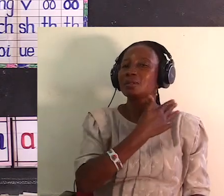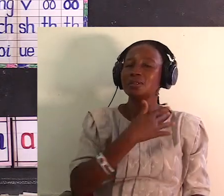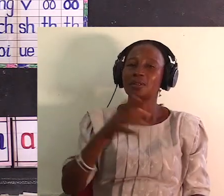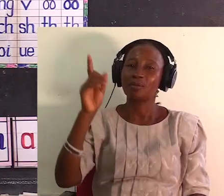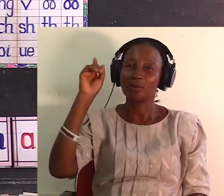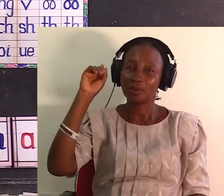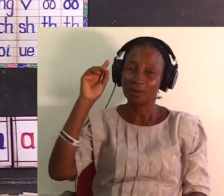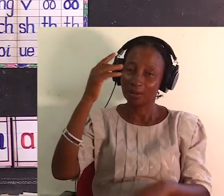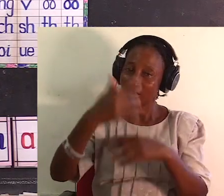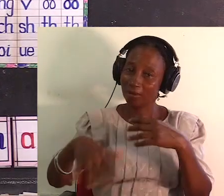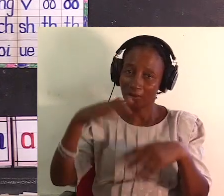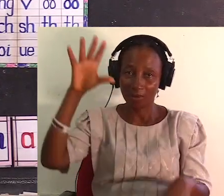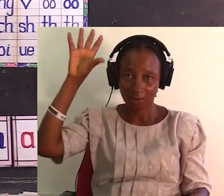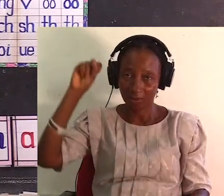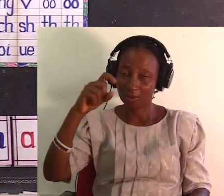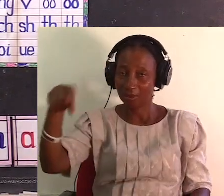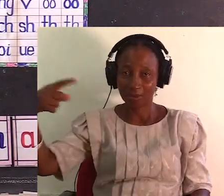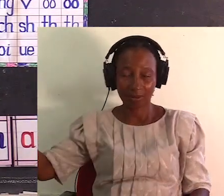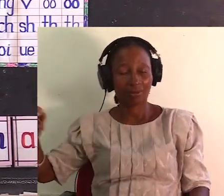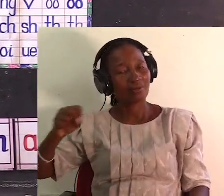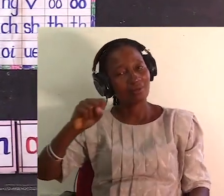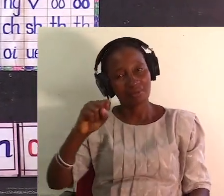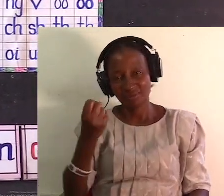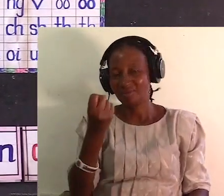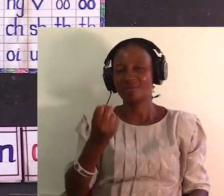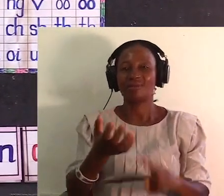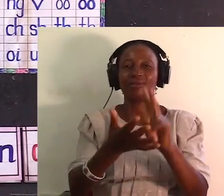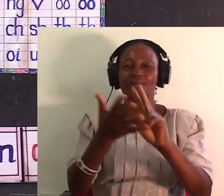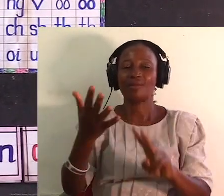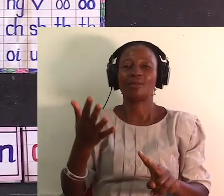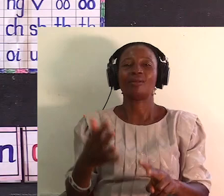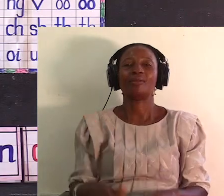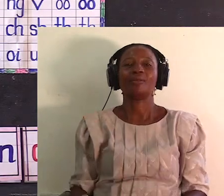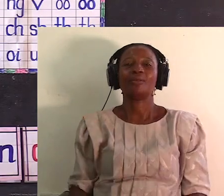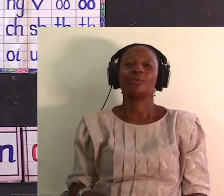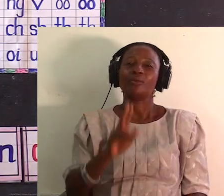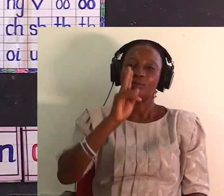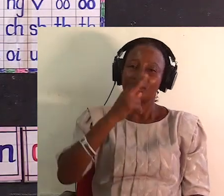please take this advice. Try to do a little blending every day.